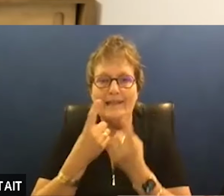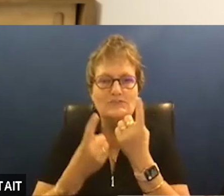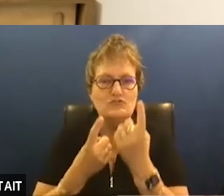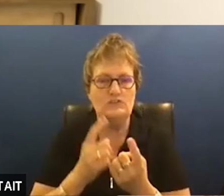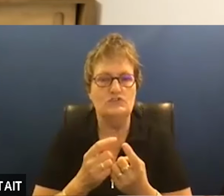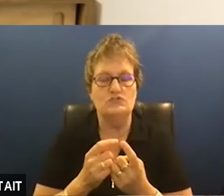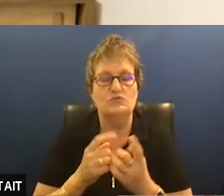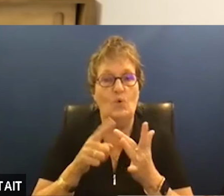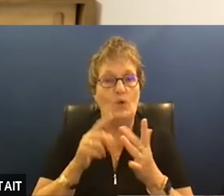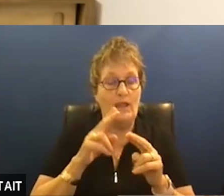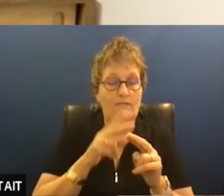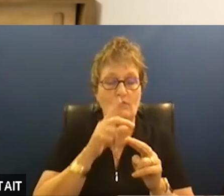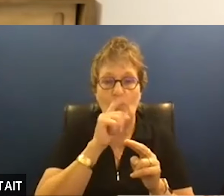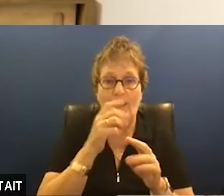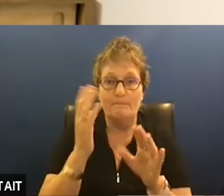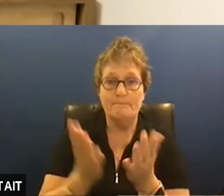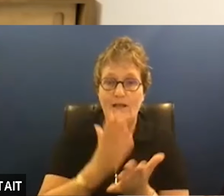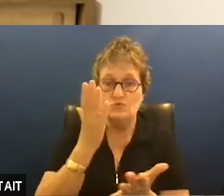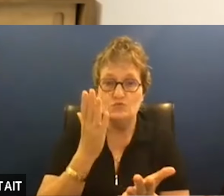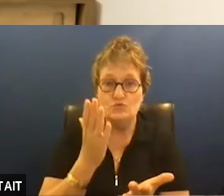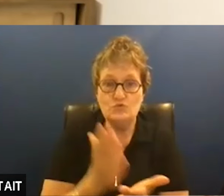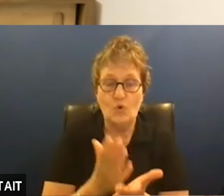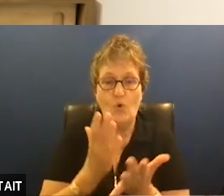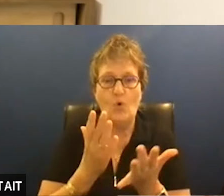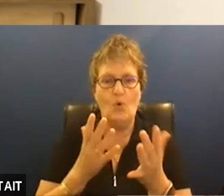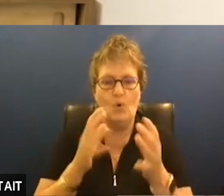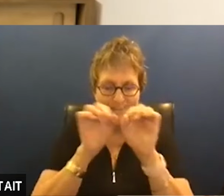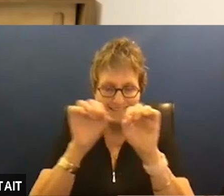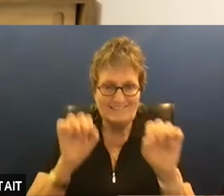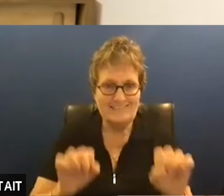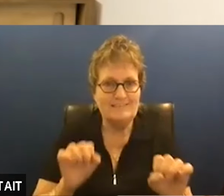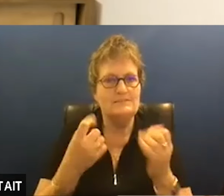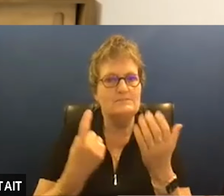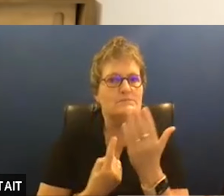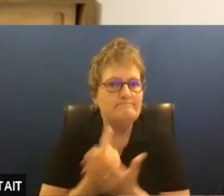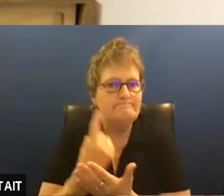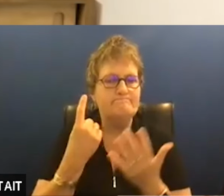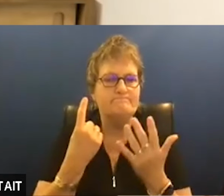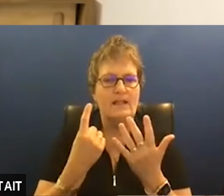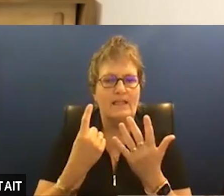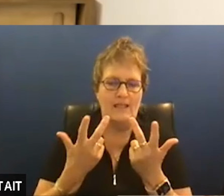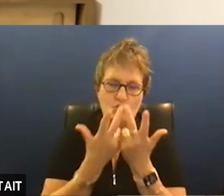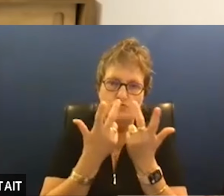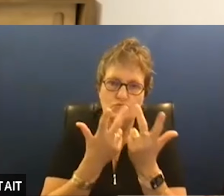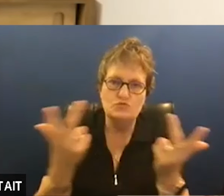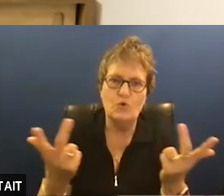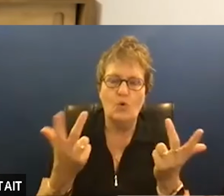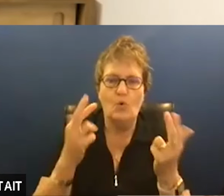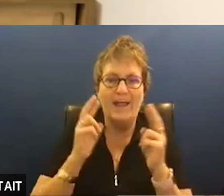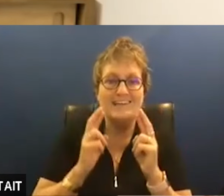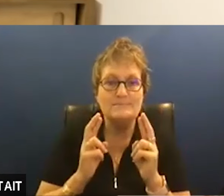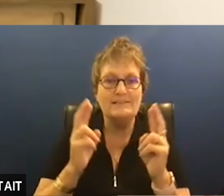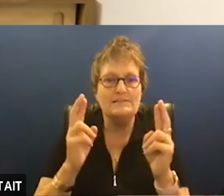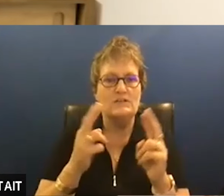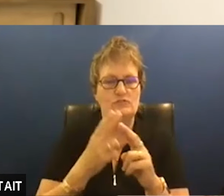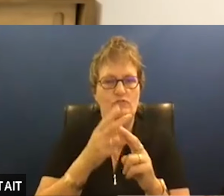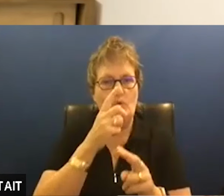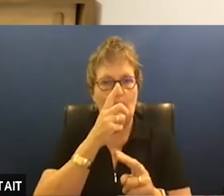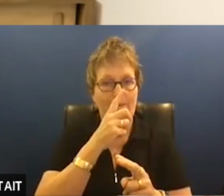can make sure that there's systems in place that outline the expectations of people,